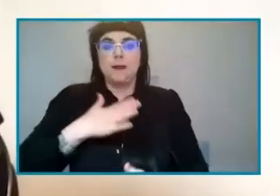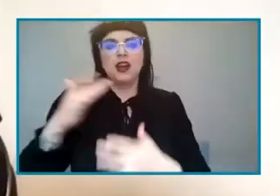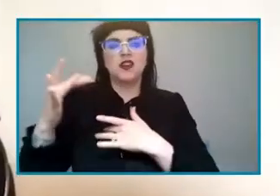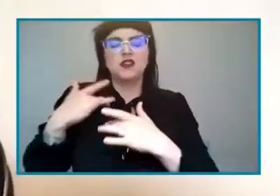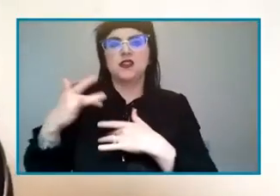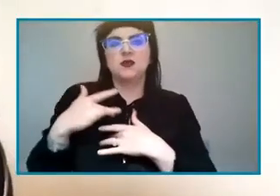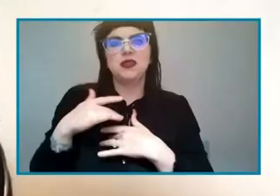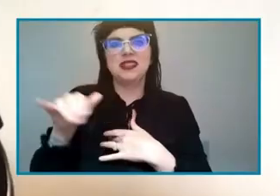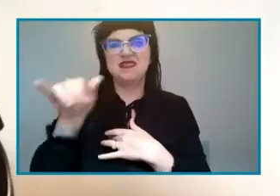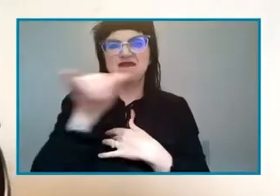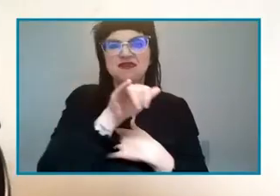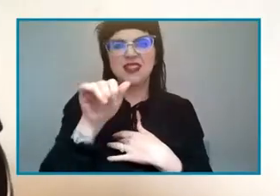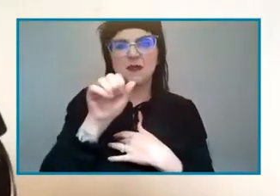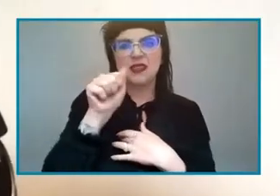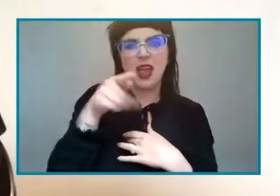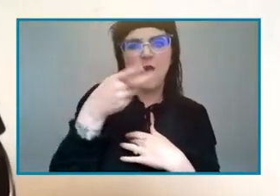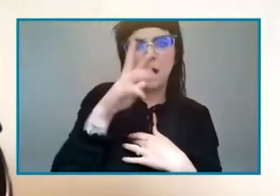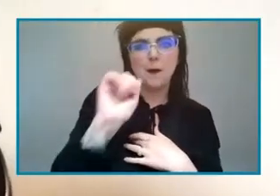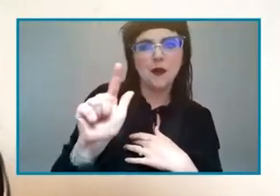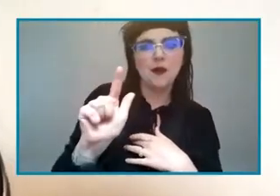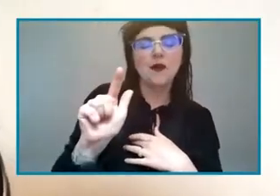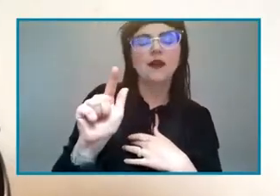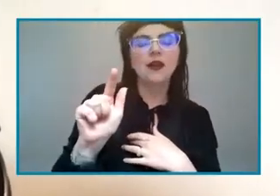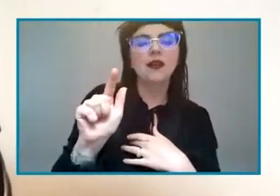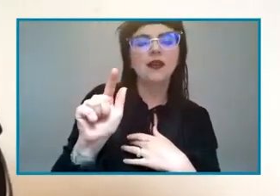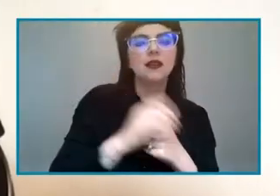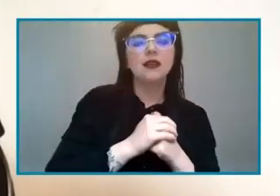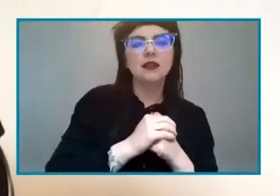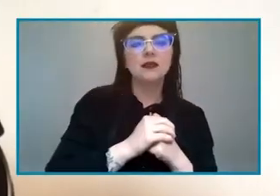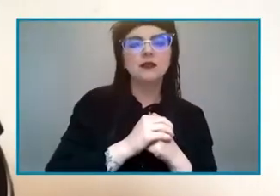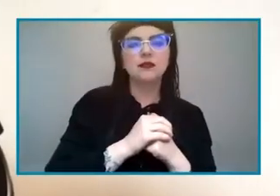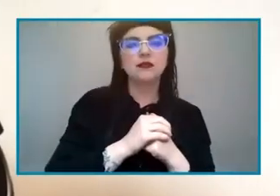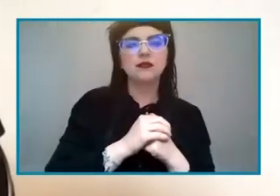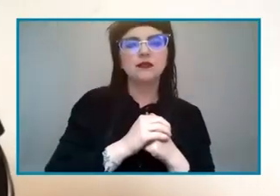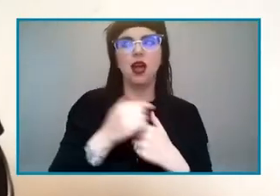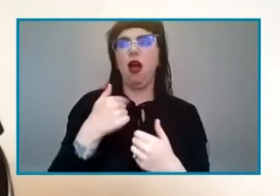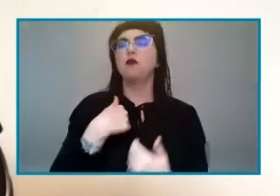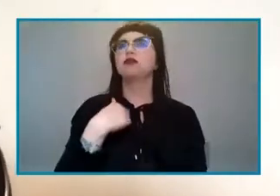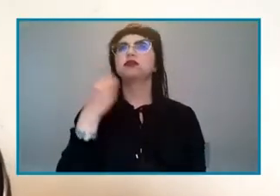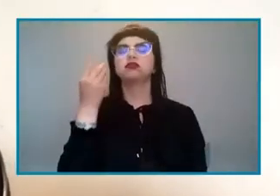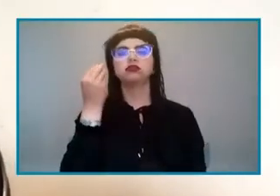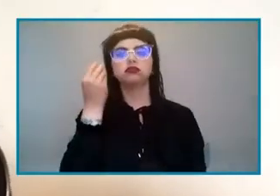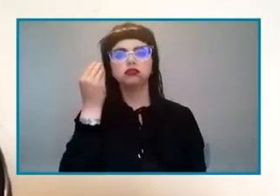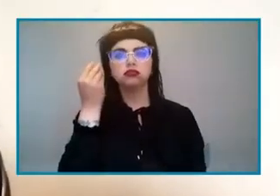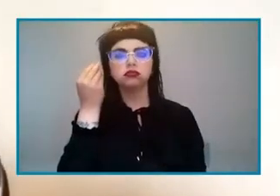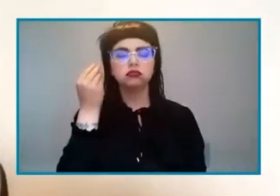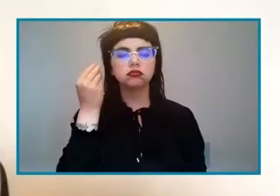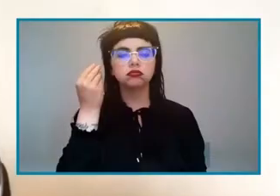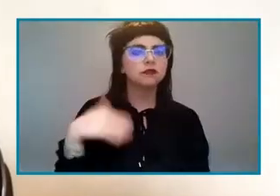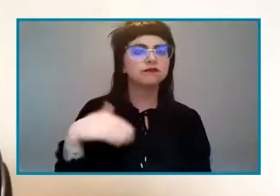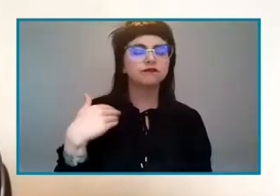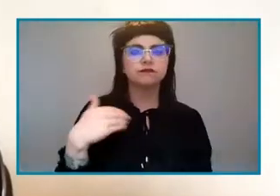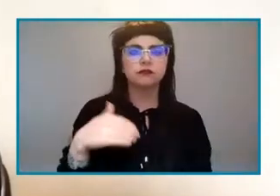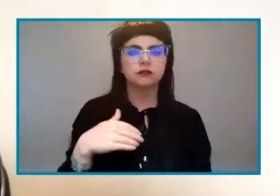said, in terms of thinking that, you know, with us